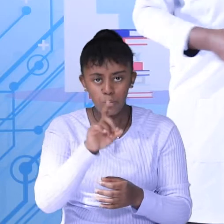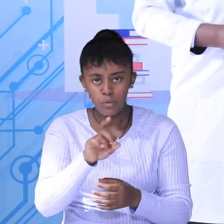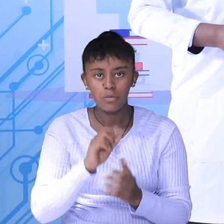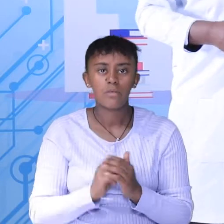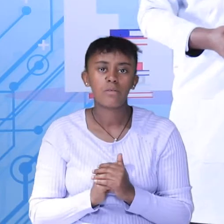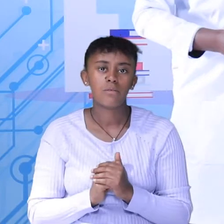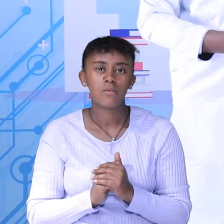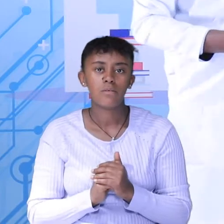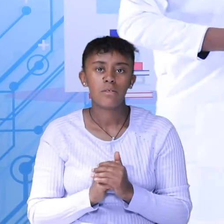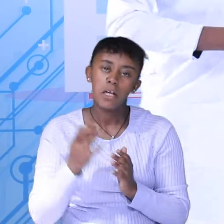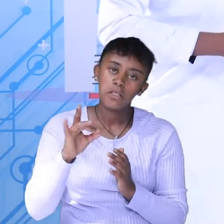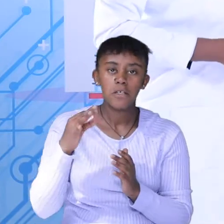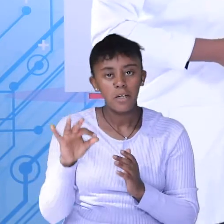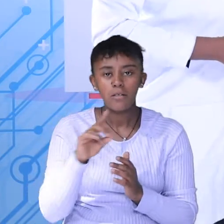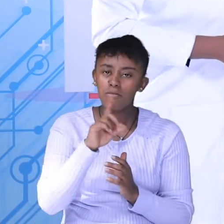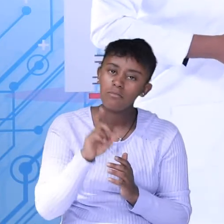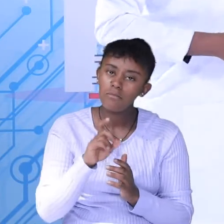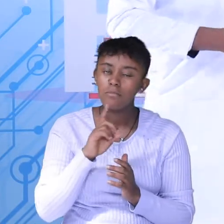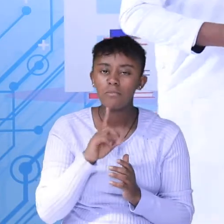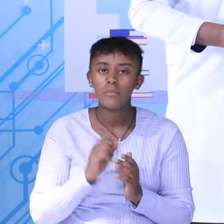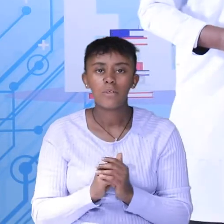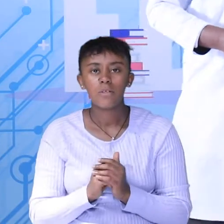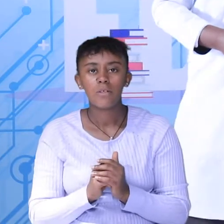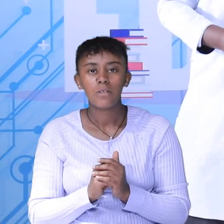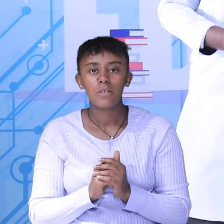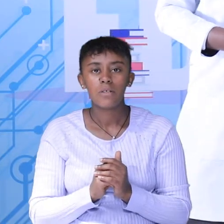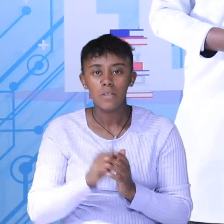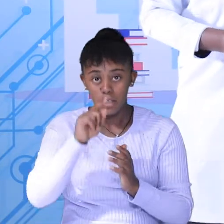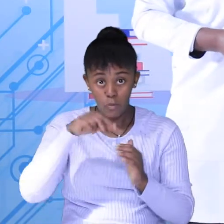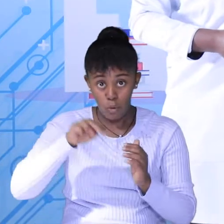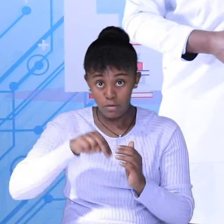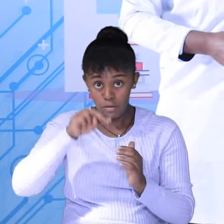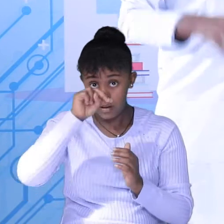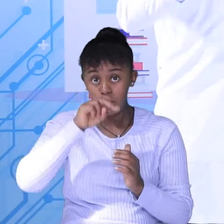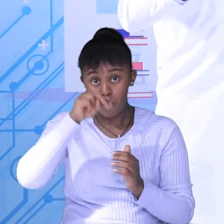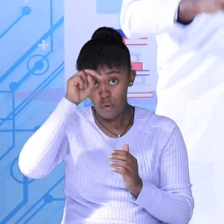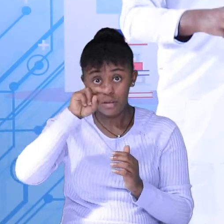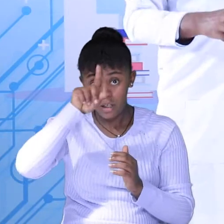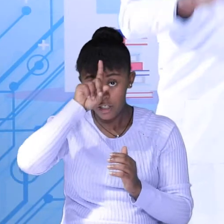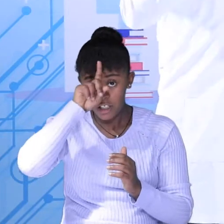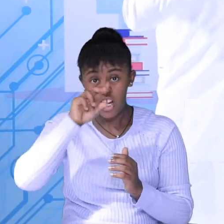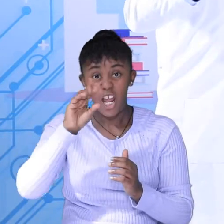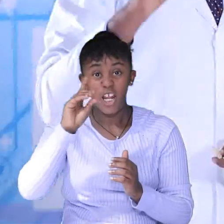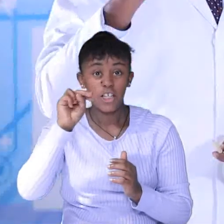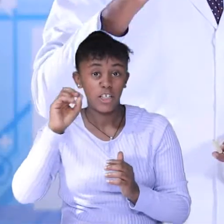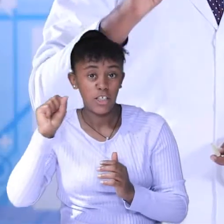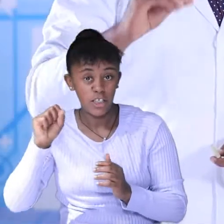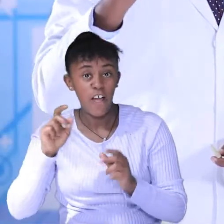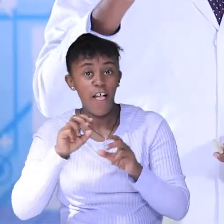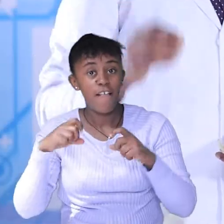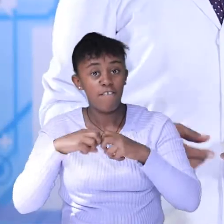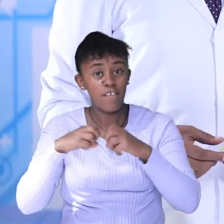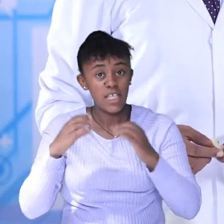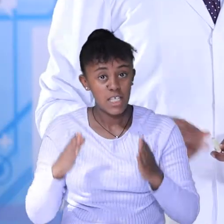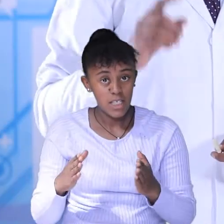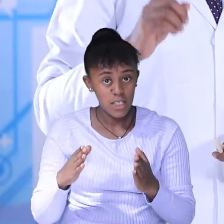early 80s and 90s. So a Danish physicist known to be Hans Ørsted is the first physicist who